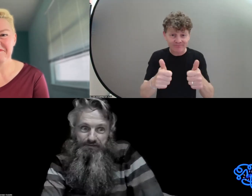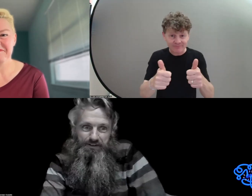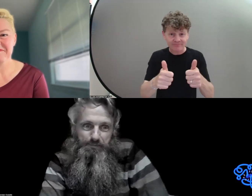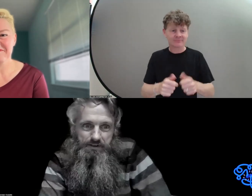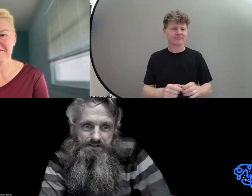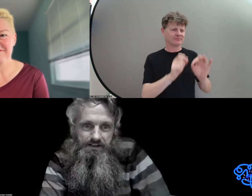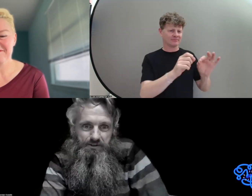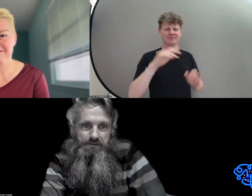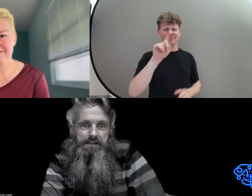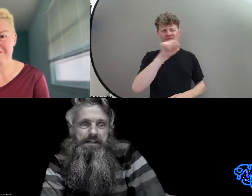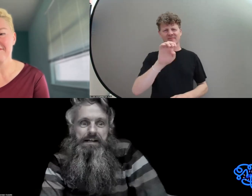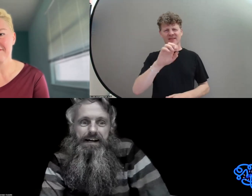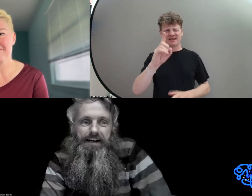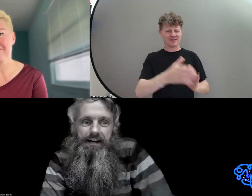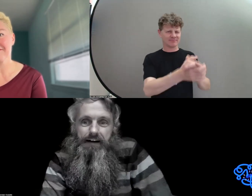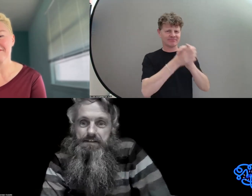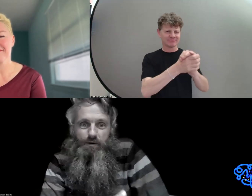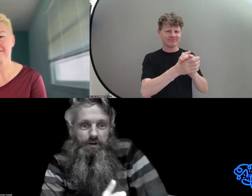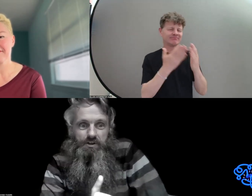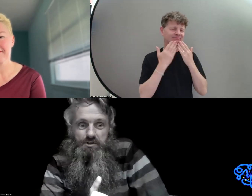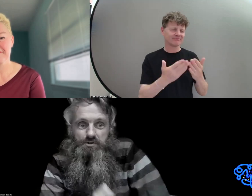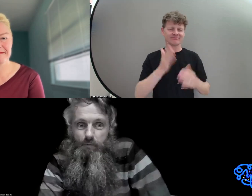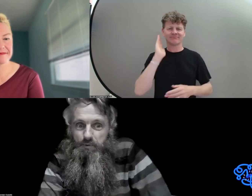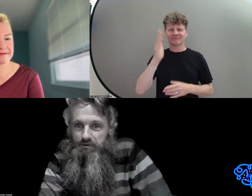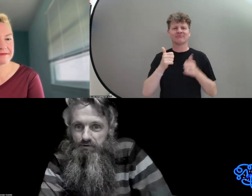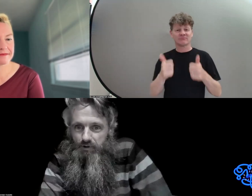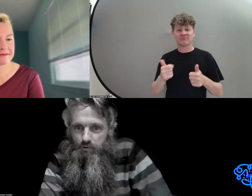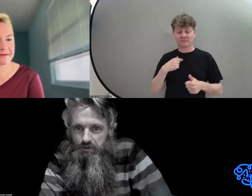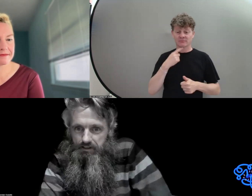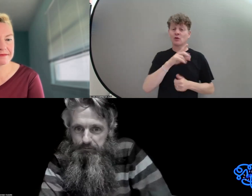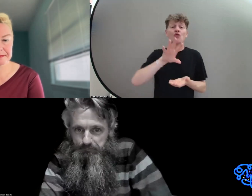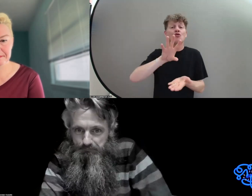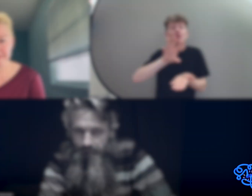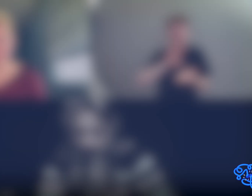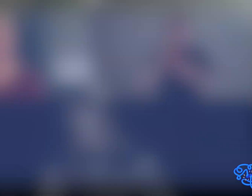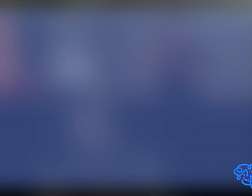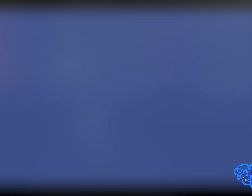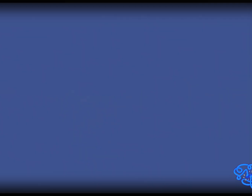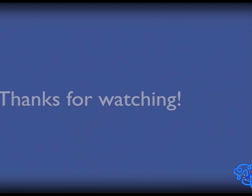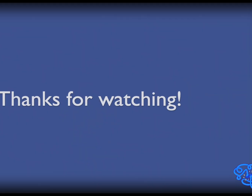Zed for the presentation. So we're going to stop the recording now.